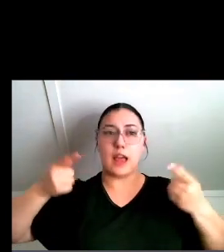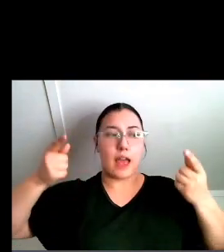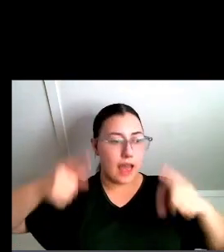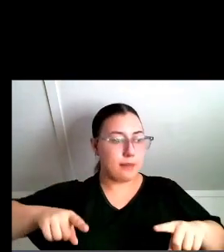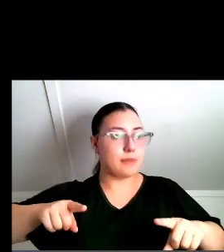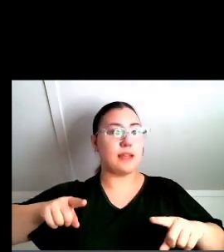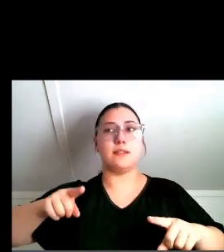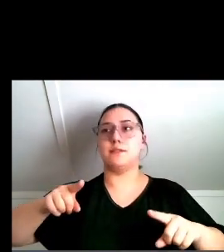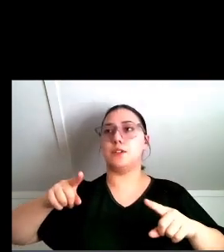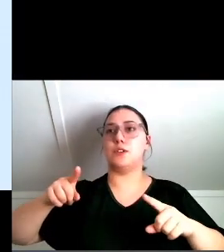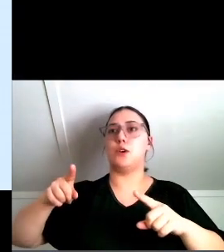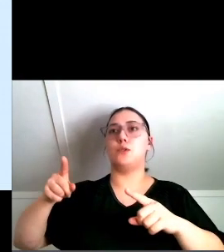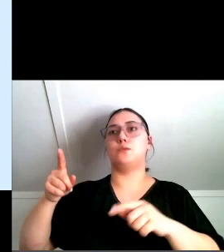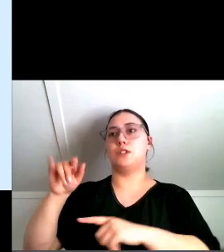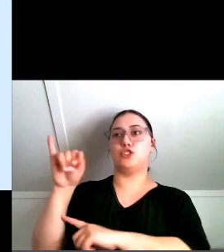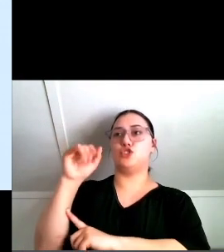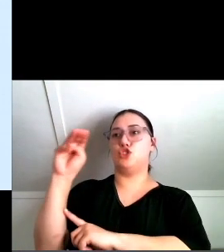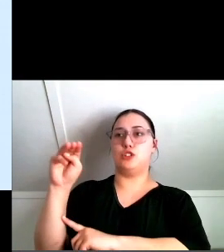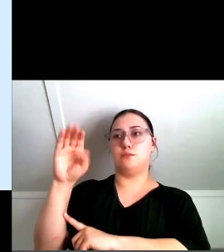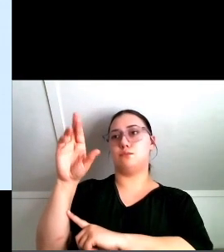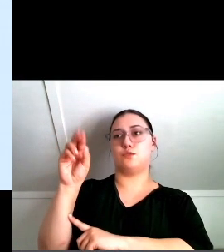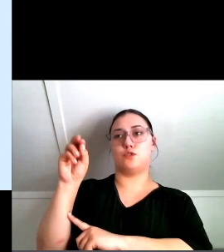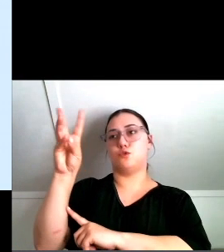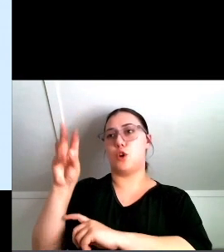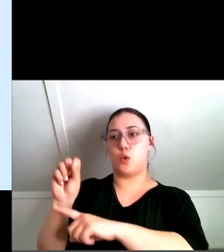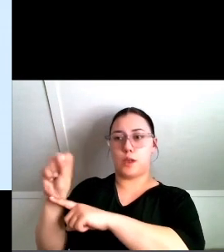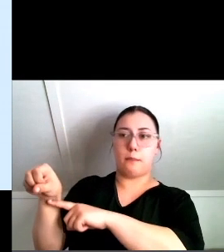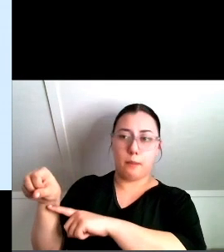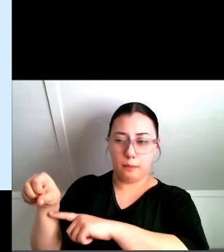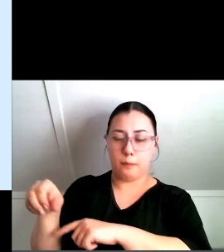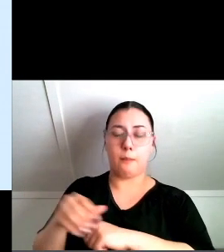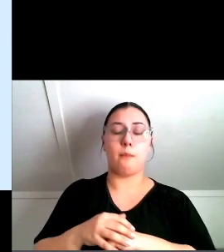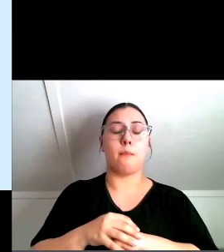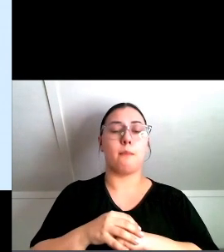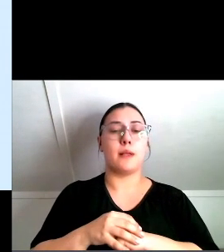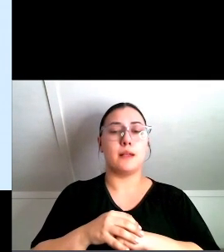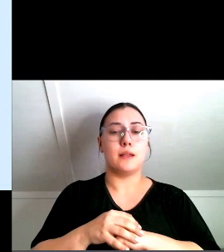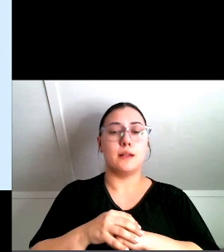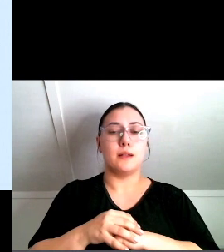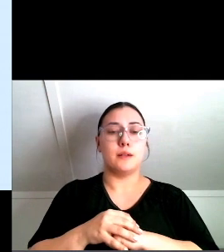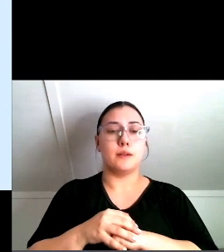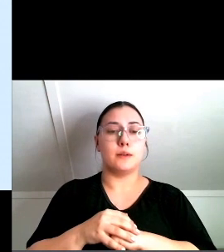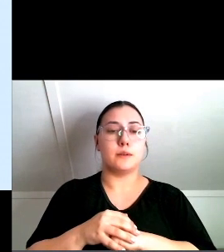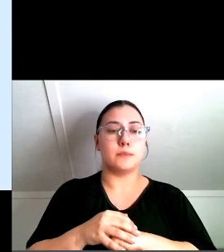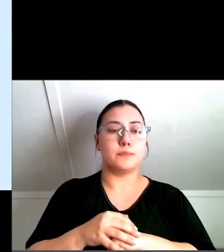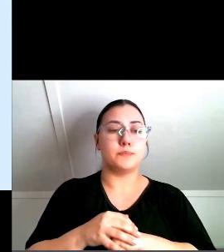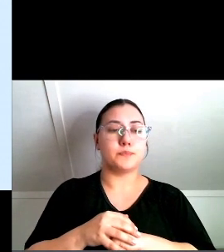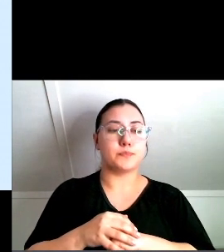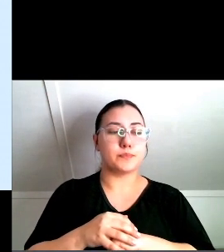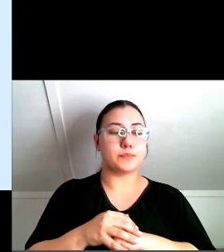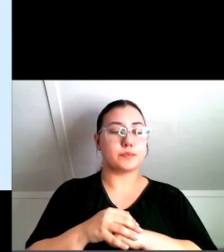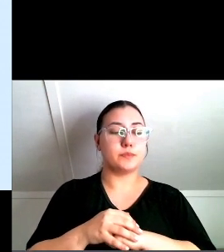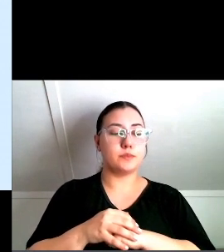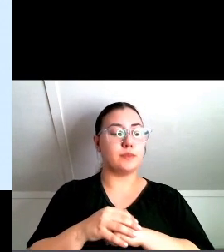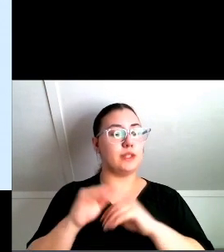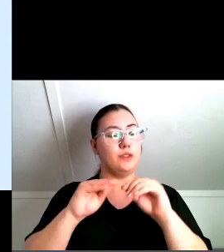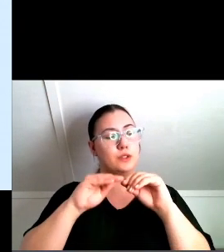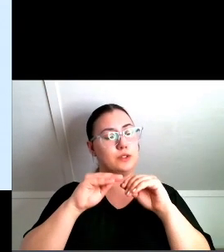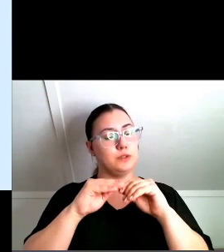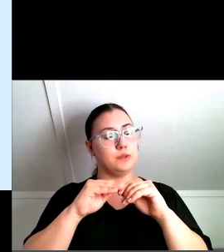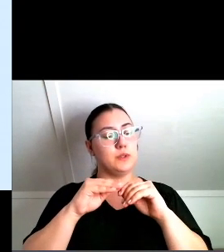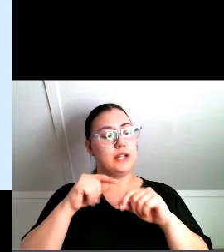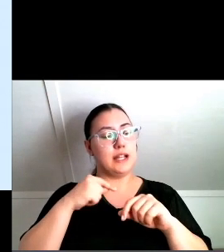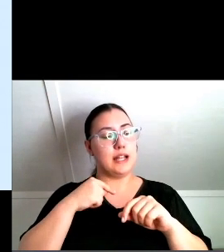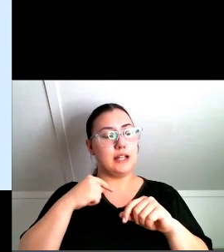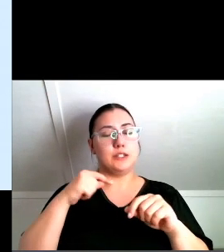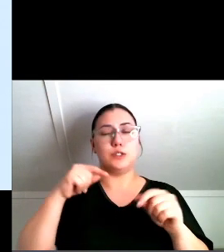period. Increasingly, as I continue to look for this story, I can see people being drawn